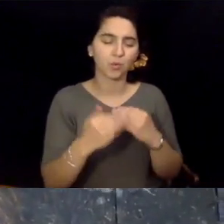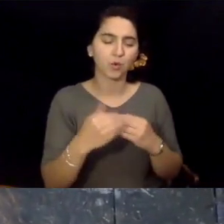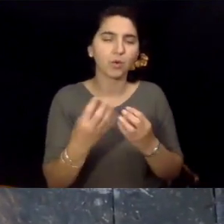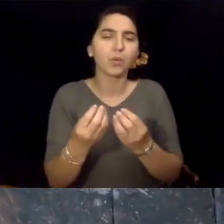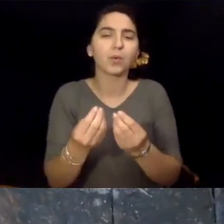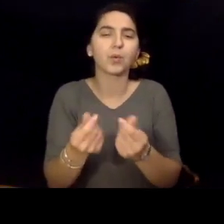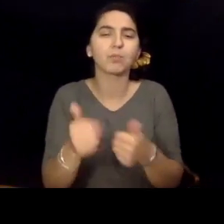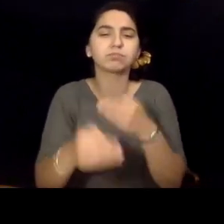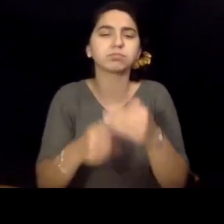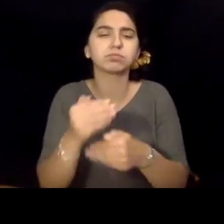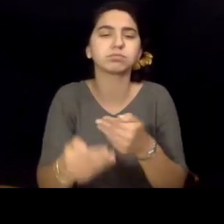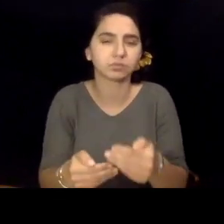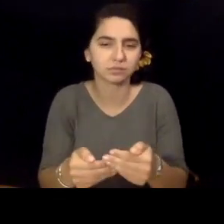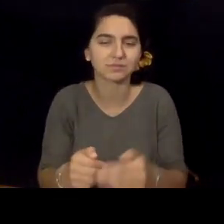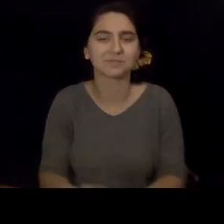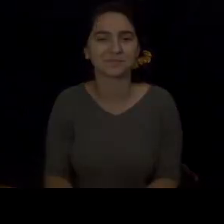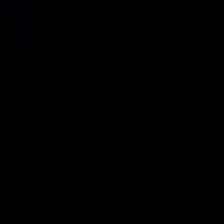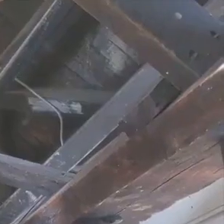down over time.